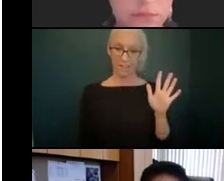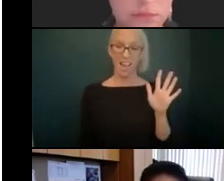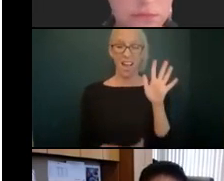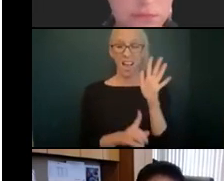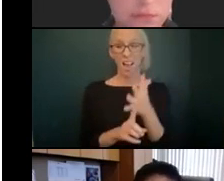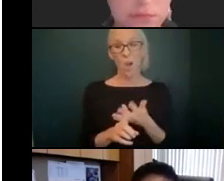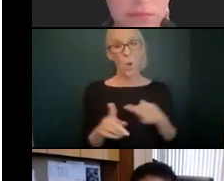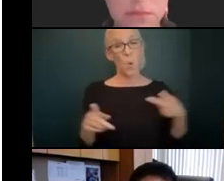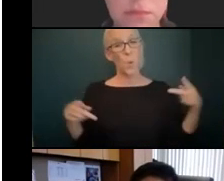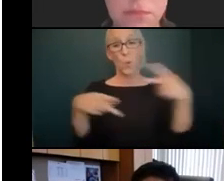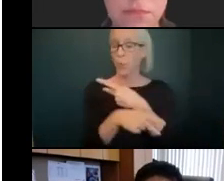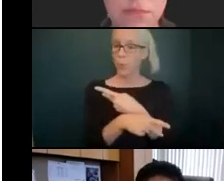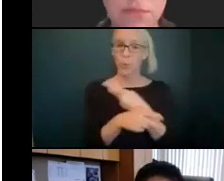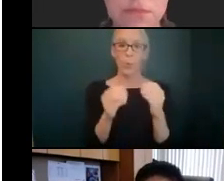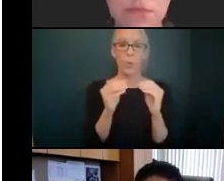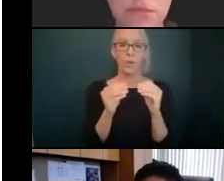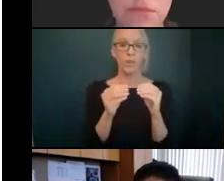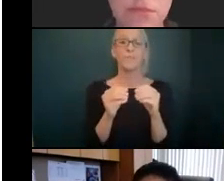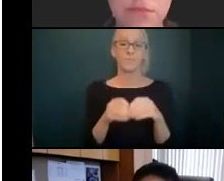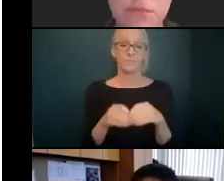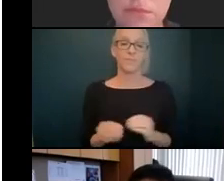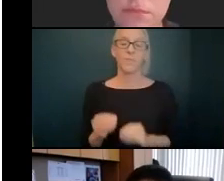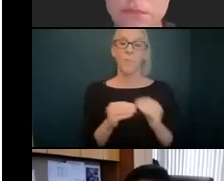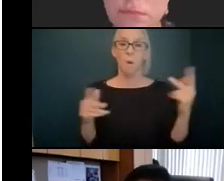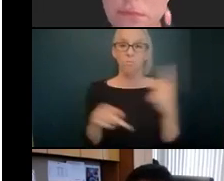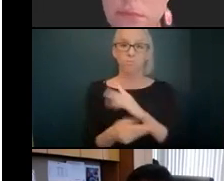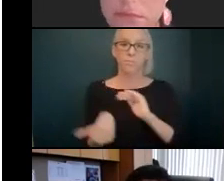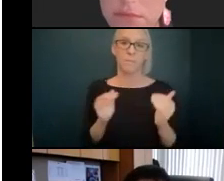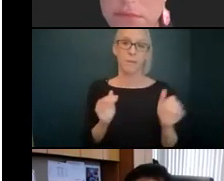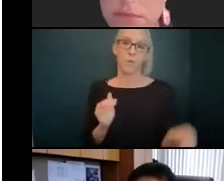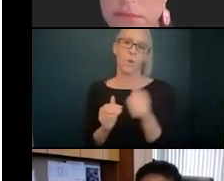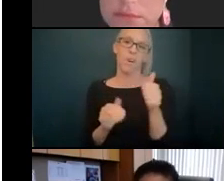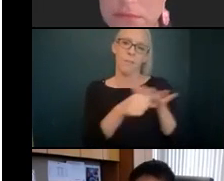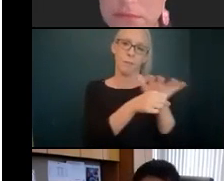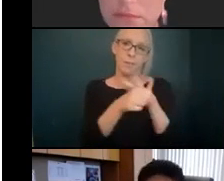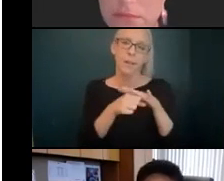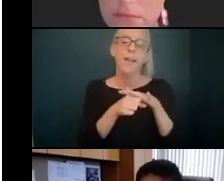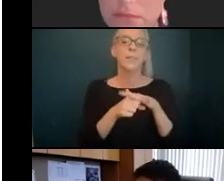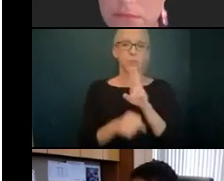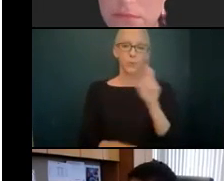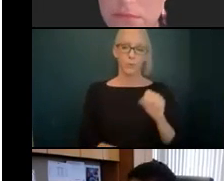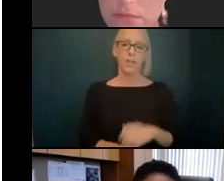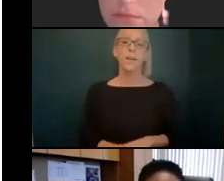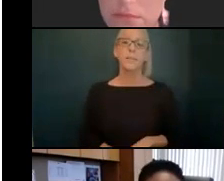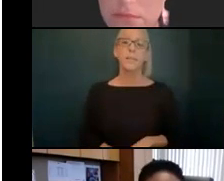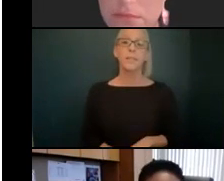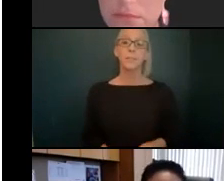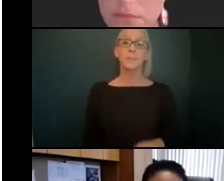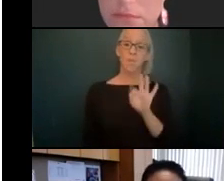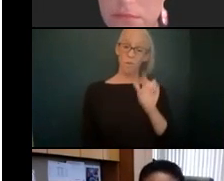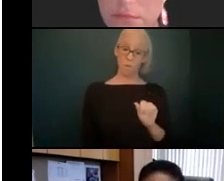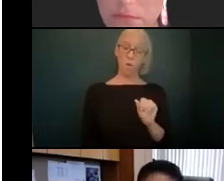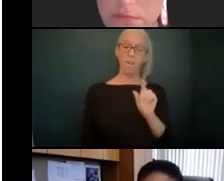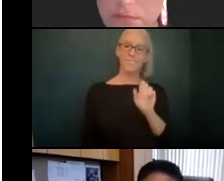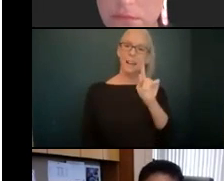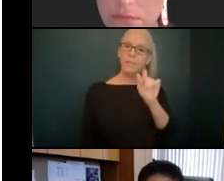hard still, and other parts up here in the country. But we in Florida, again, the worst part of this Delta wave has passed